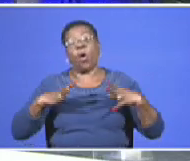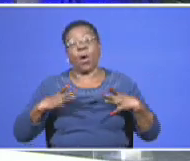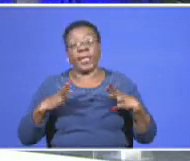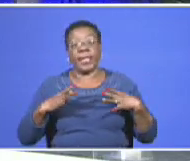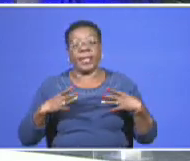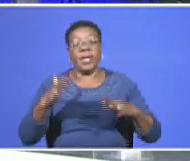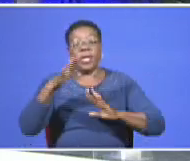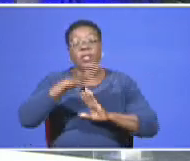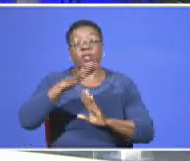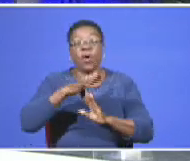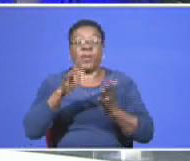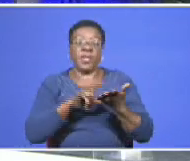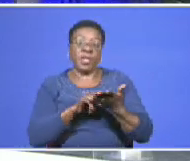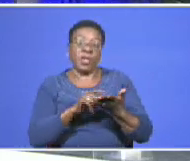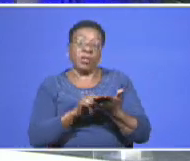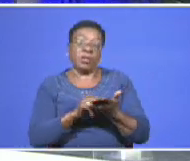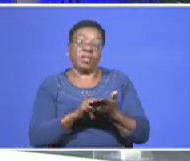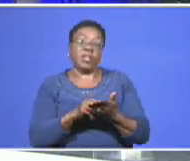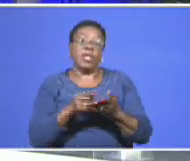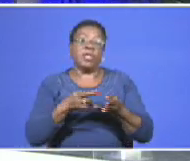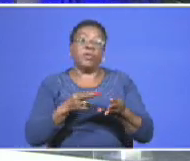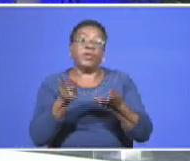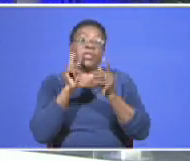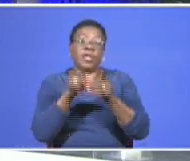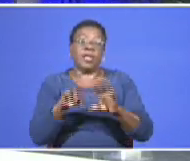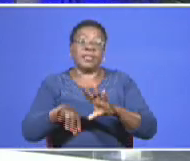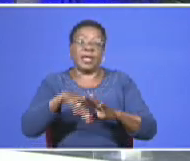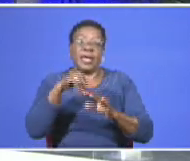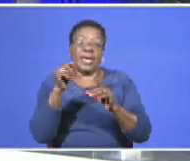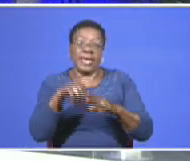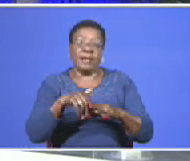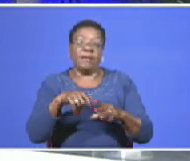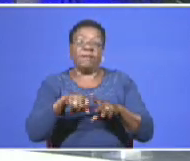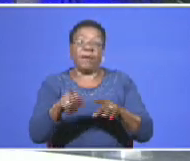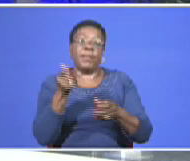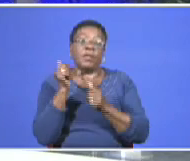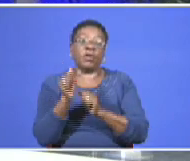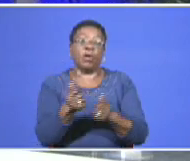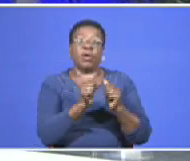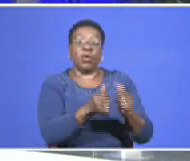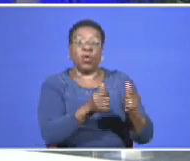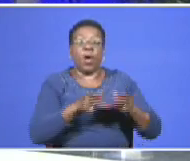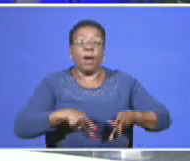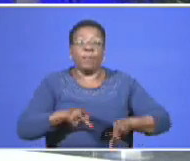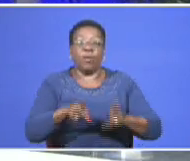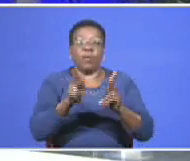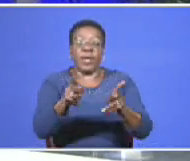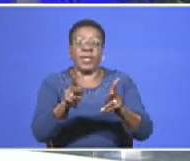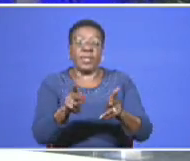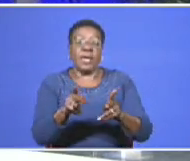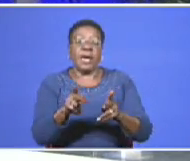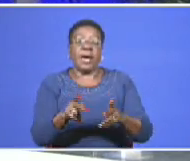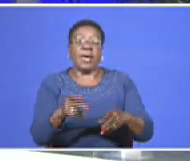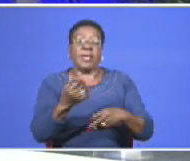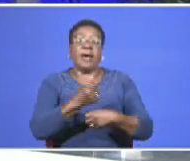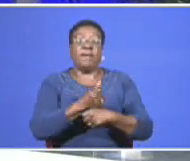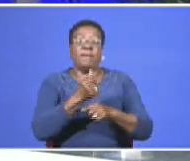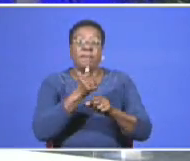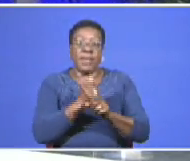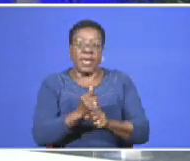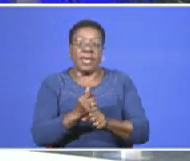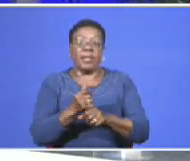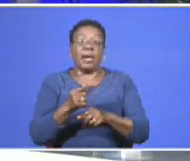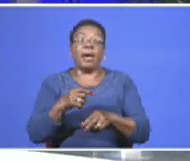Well, topping the news tonight, the results are in from the Boxing Day Junkanoo Parade, and officials may have just made modern